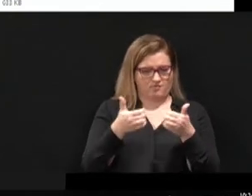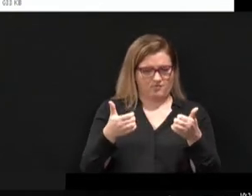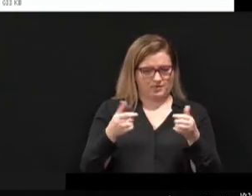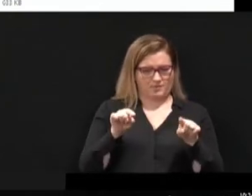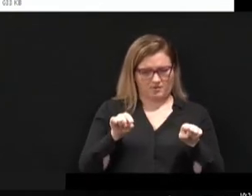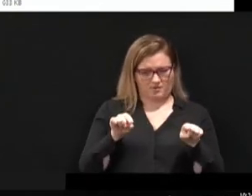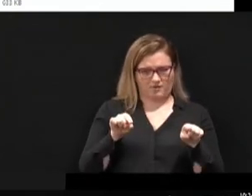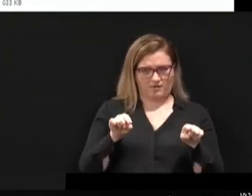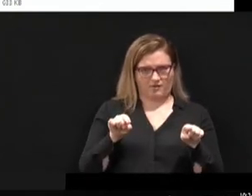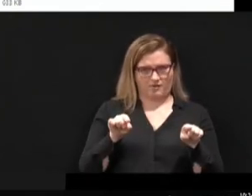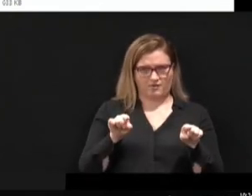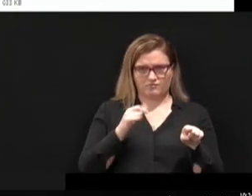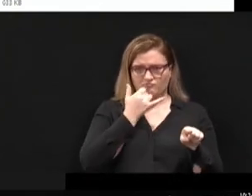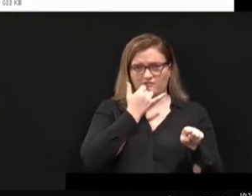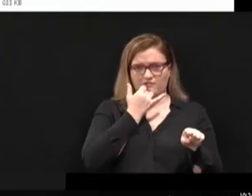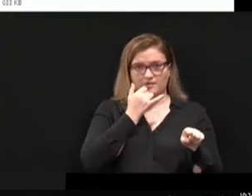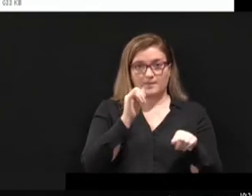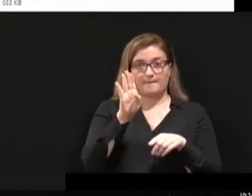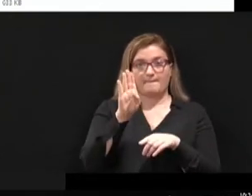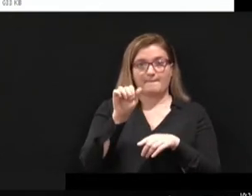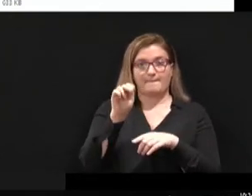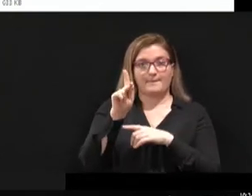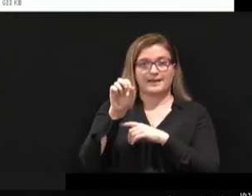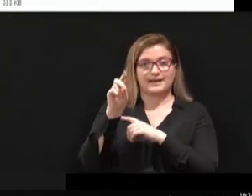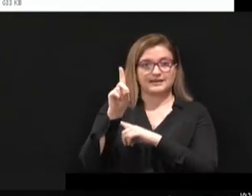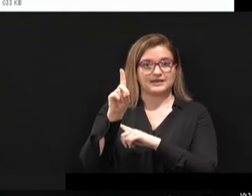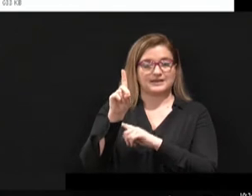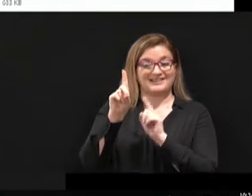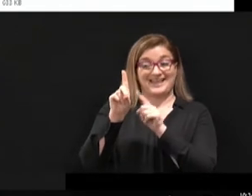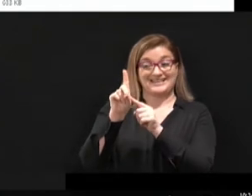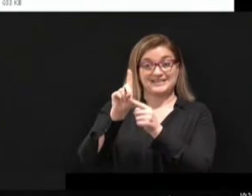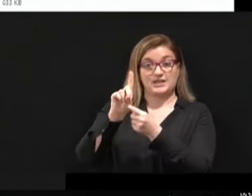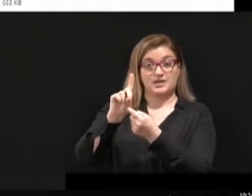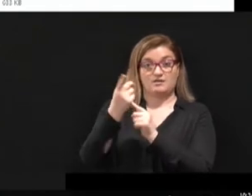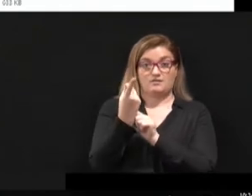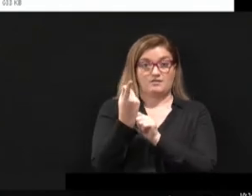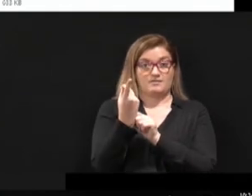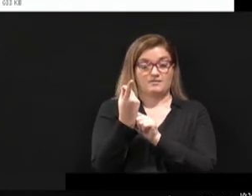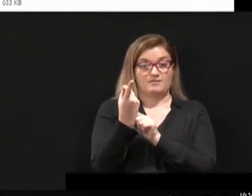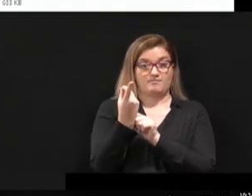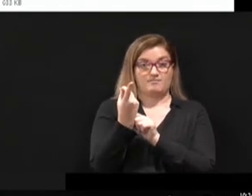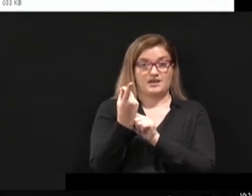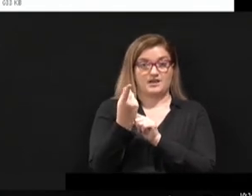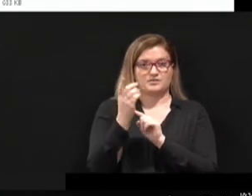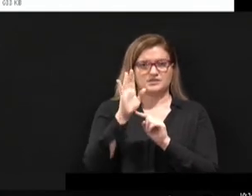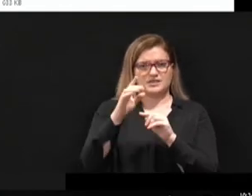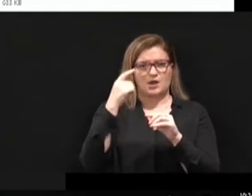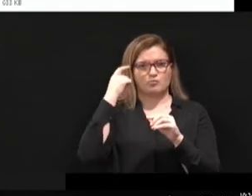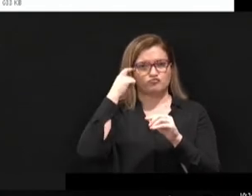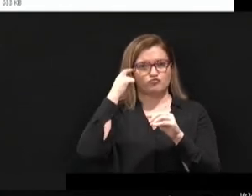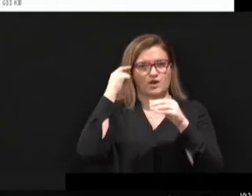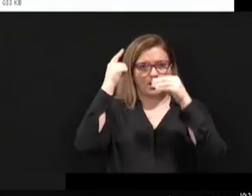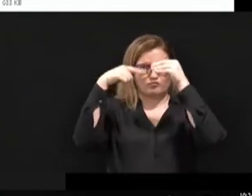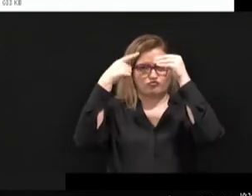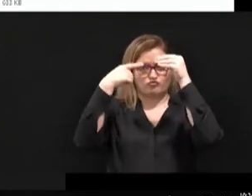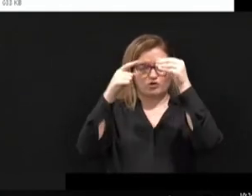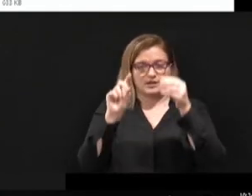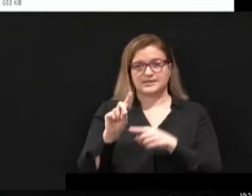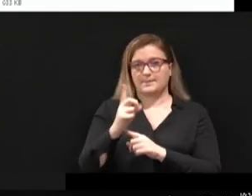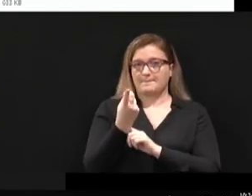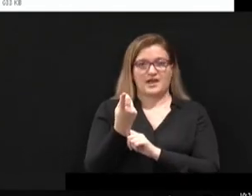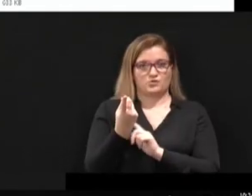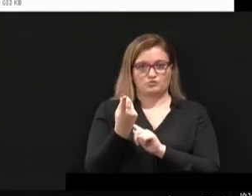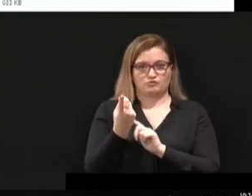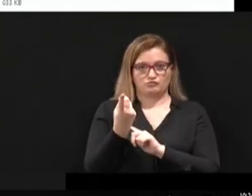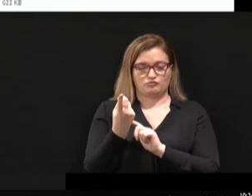Instead of baked, the D is backwards. Again, they're not seeing it backwards, their brain is processing it backwards.